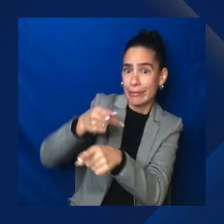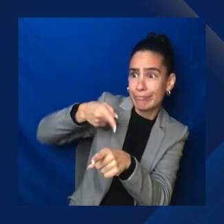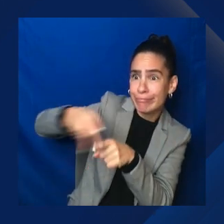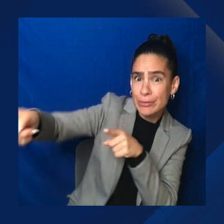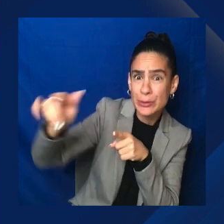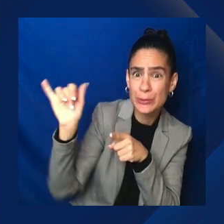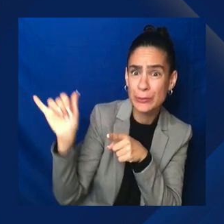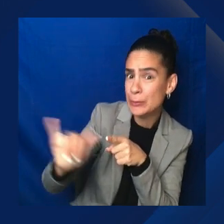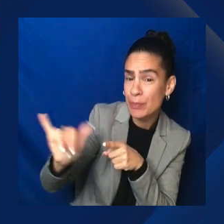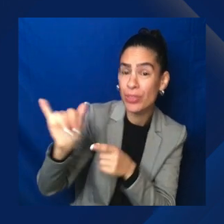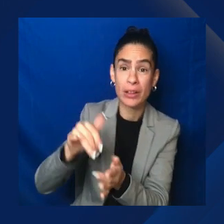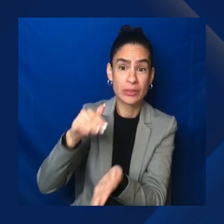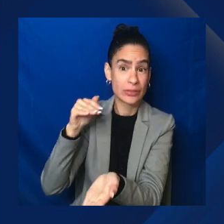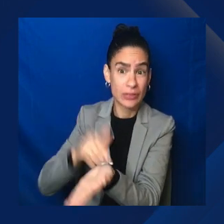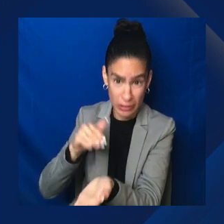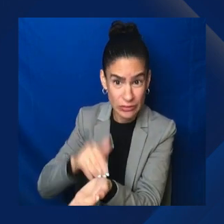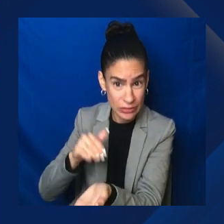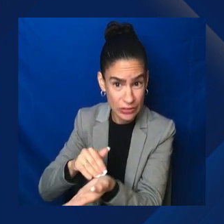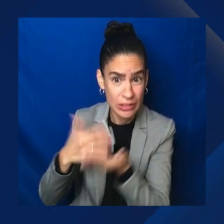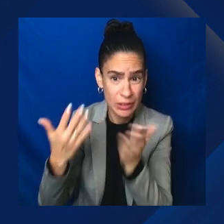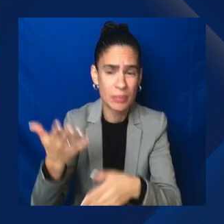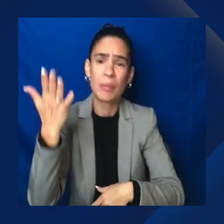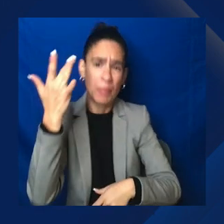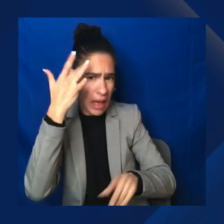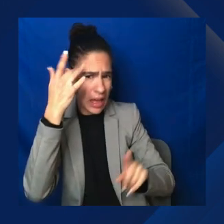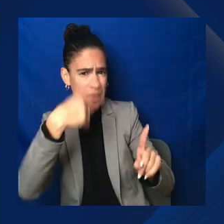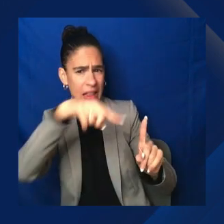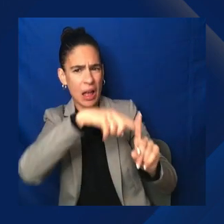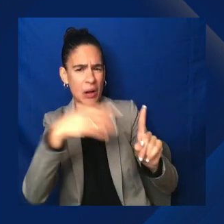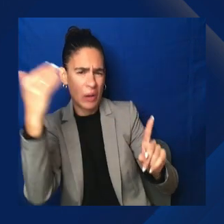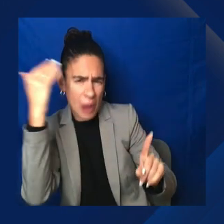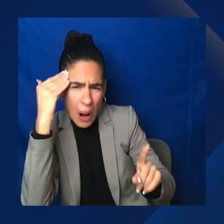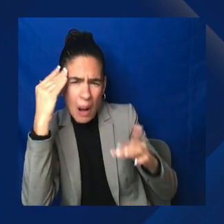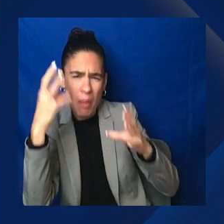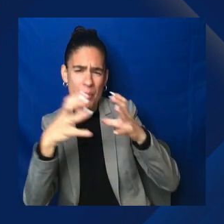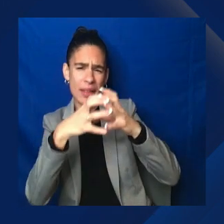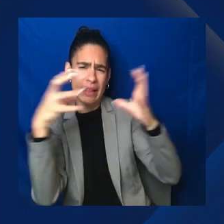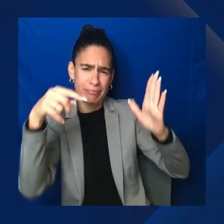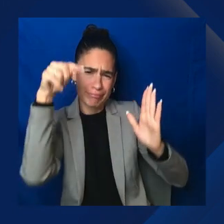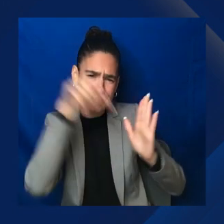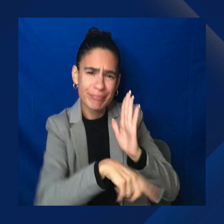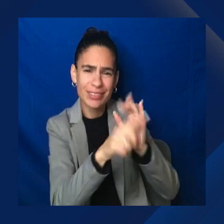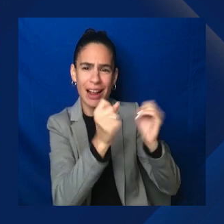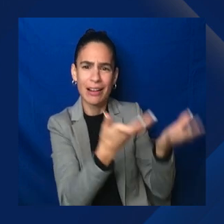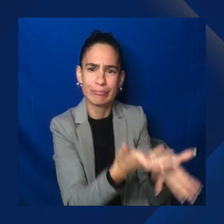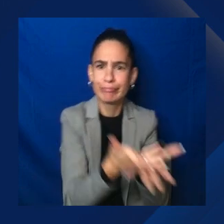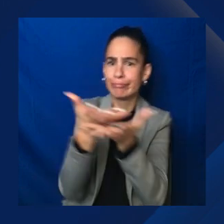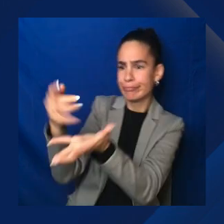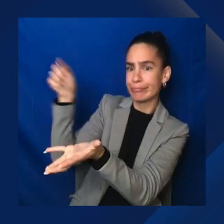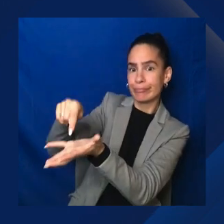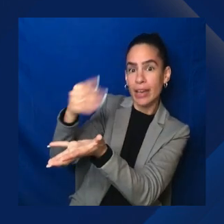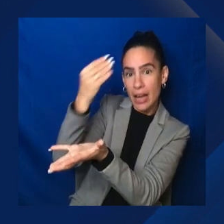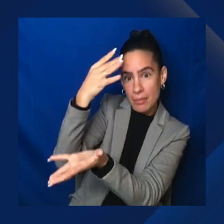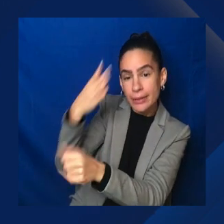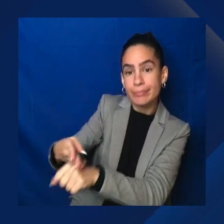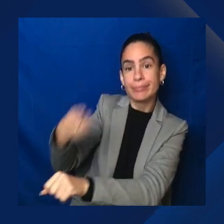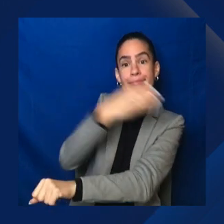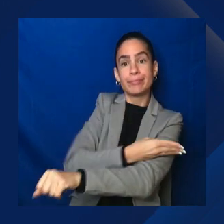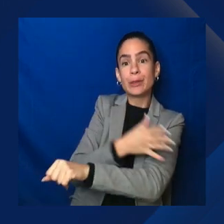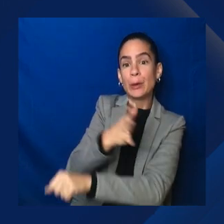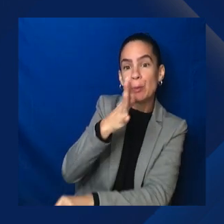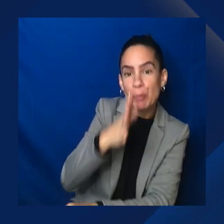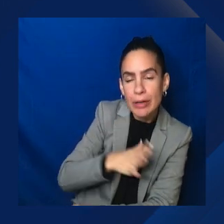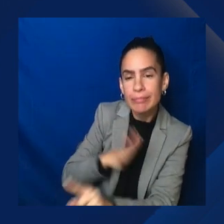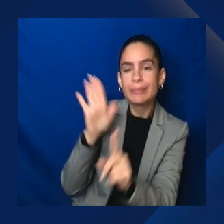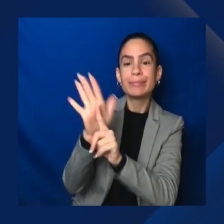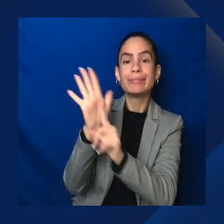there's a lot that they know that actually can be shared in a way that enhances the experience that women going through the process have. Can you talk a little